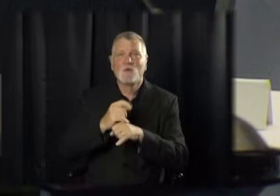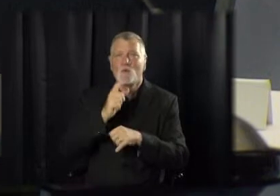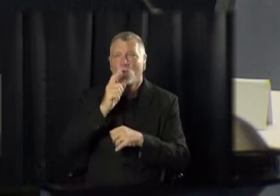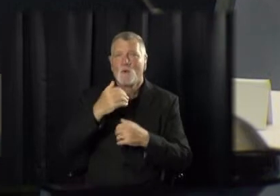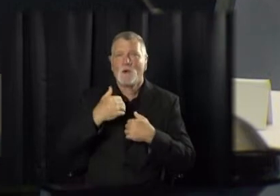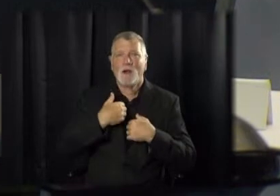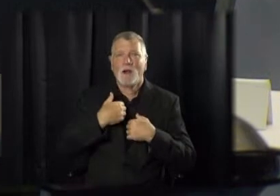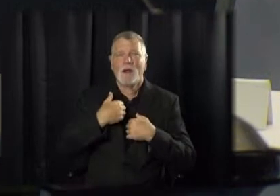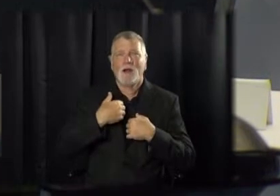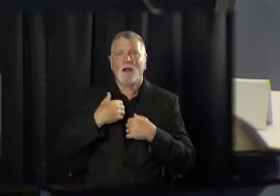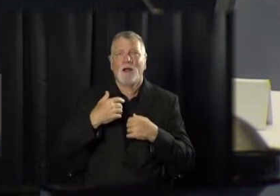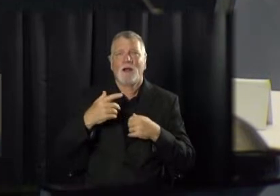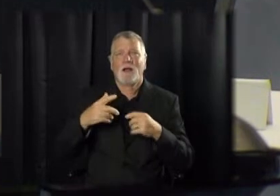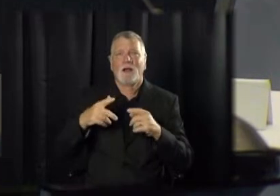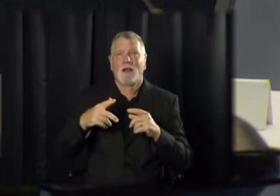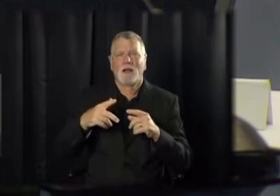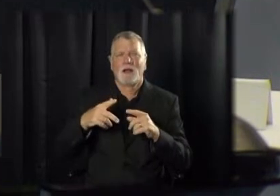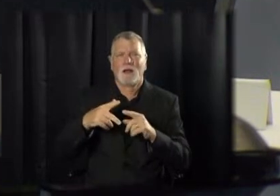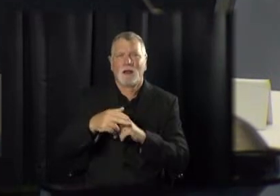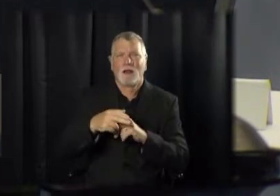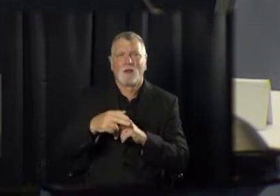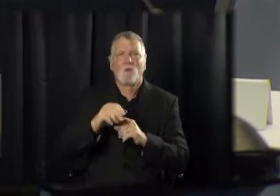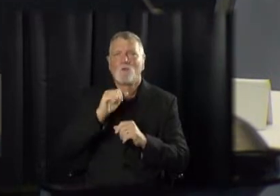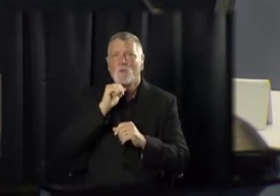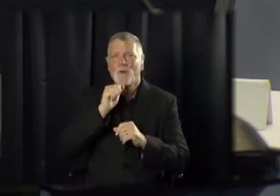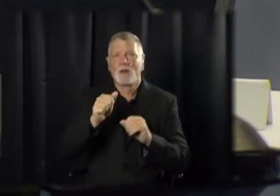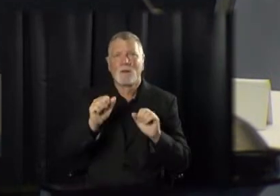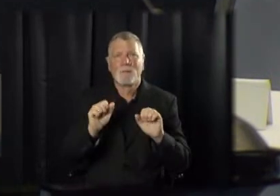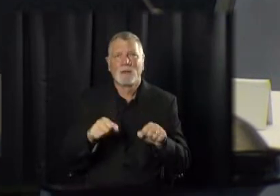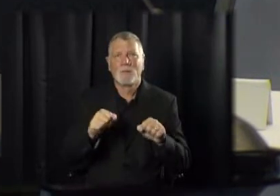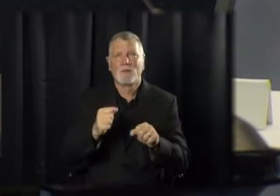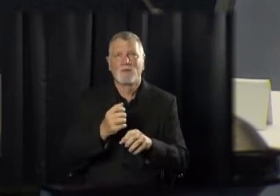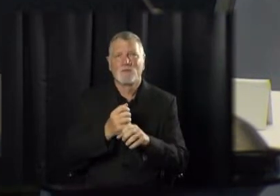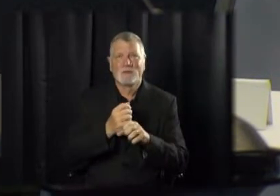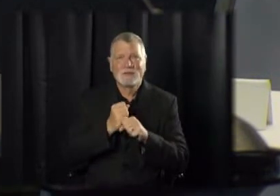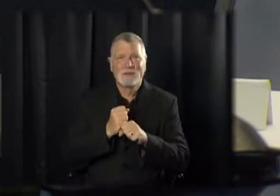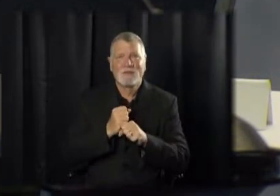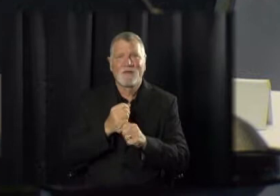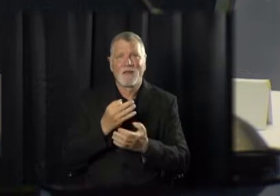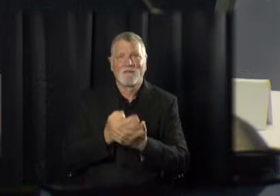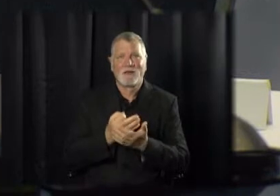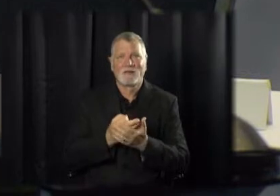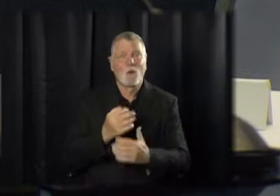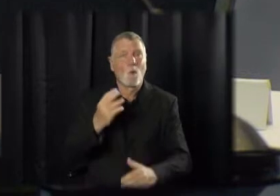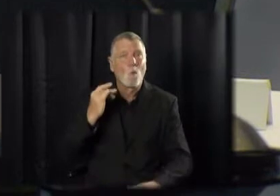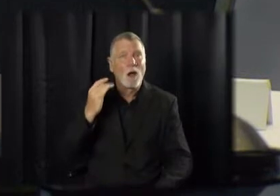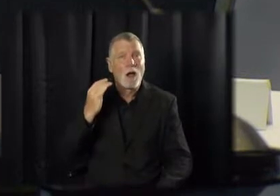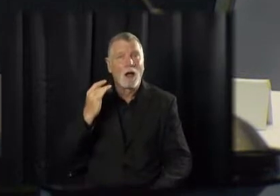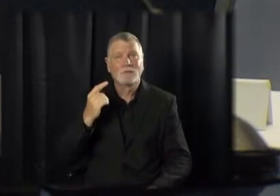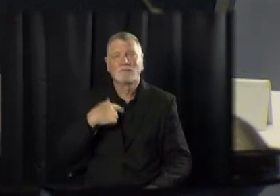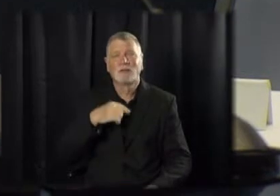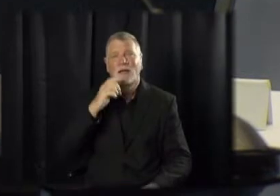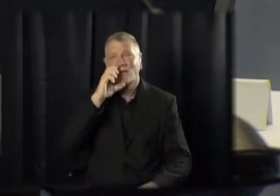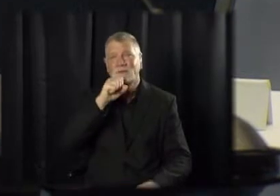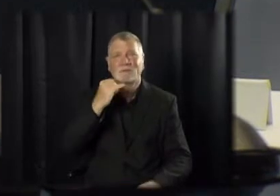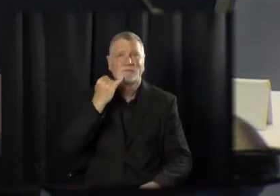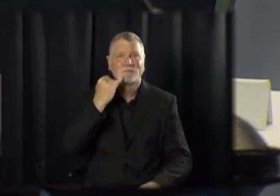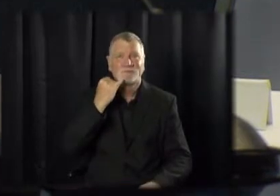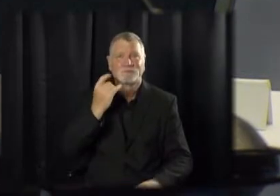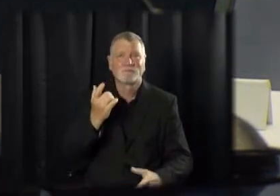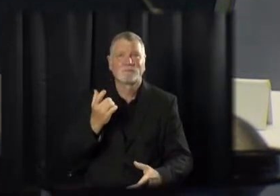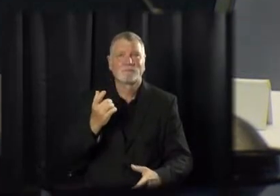has been cut, okay, will not be able to receive those funds, because the assumption is that